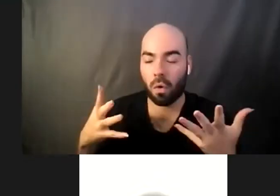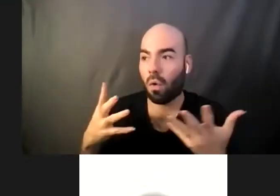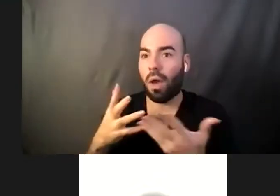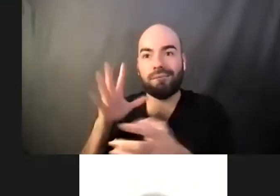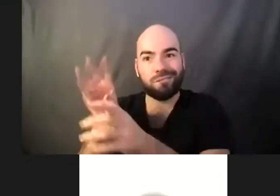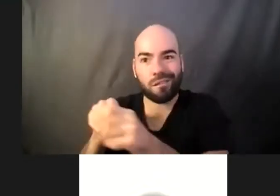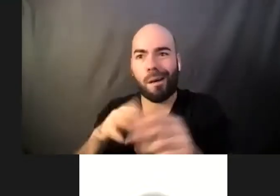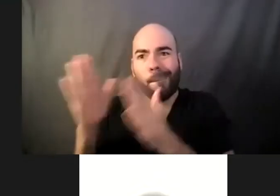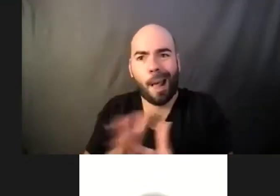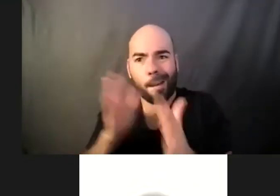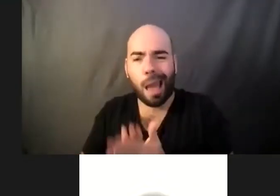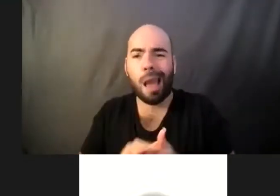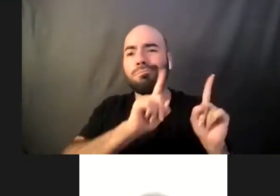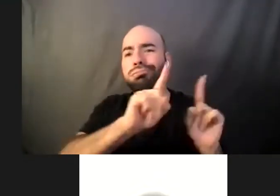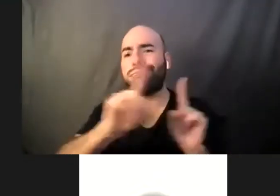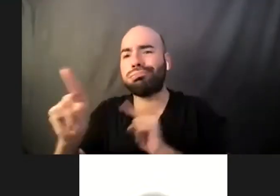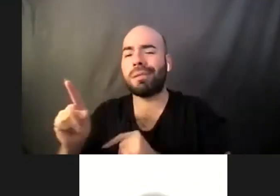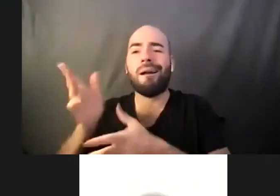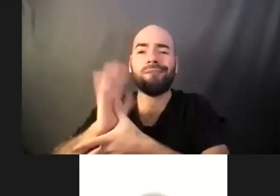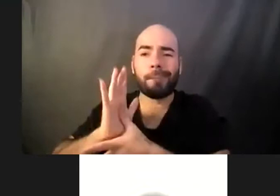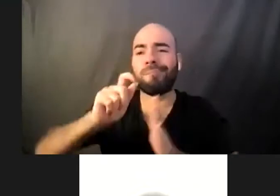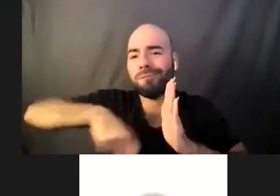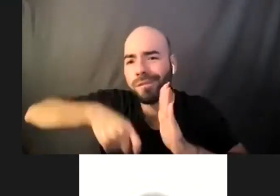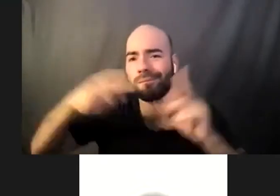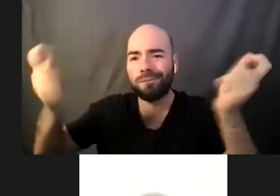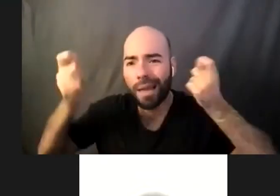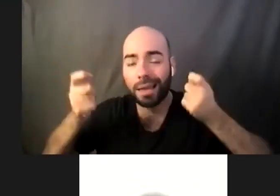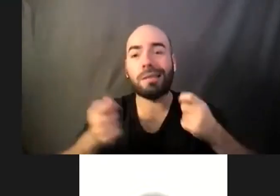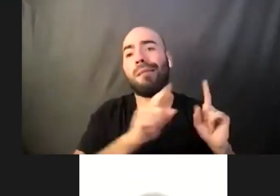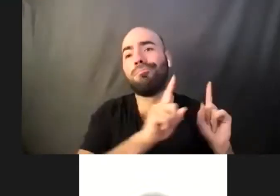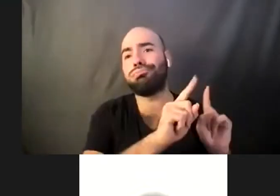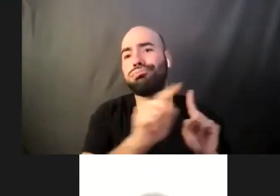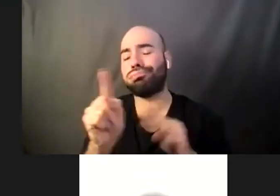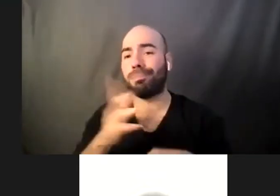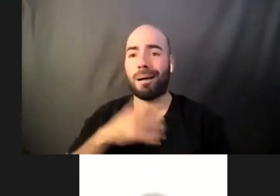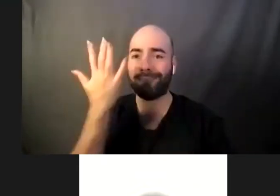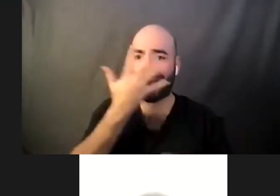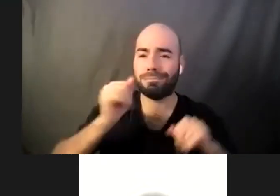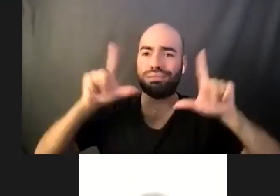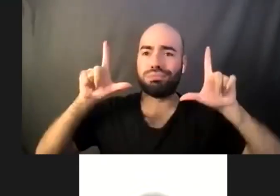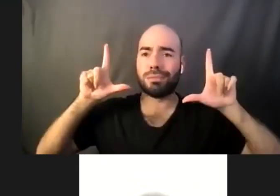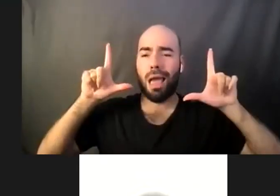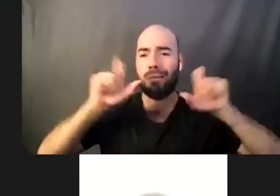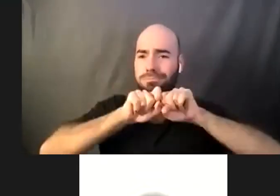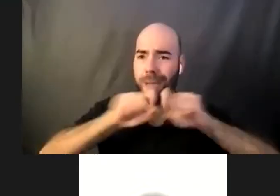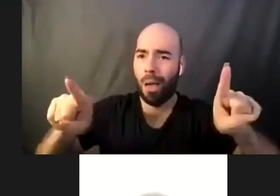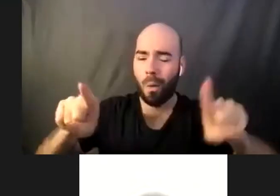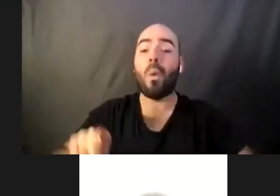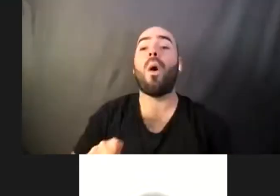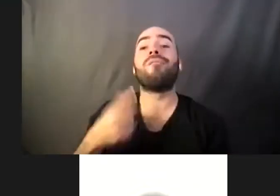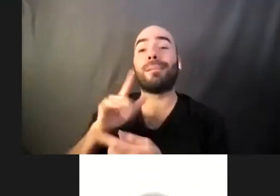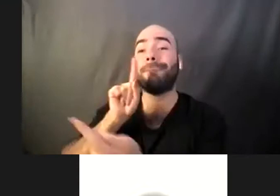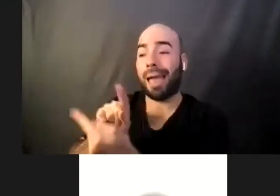My face was everywhere. And then I met